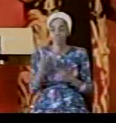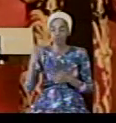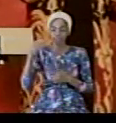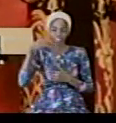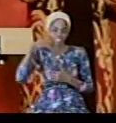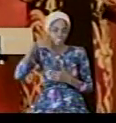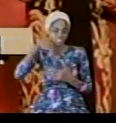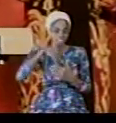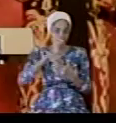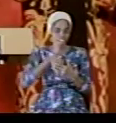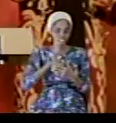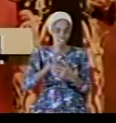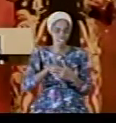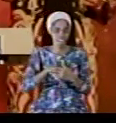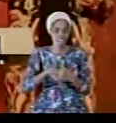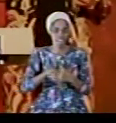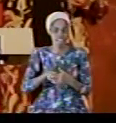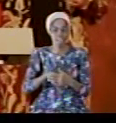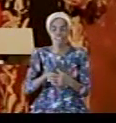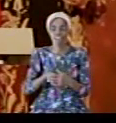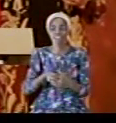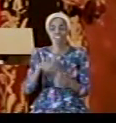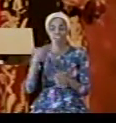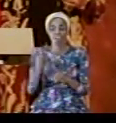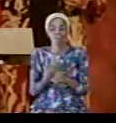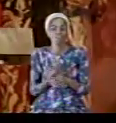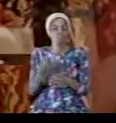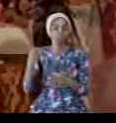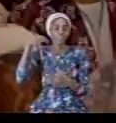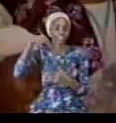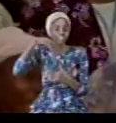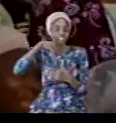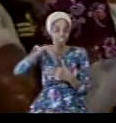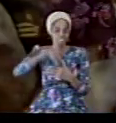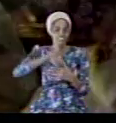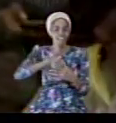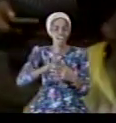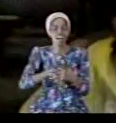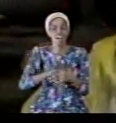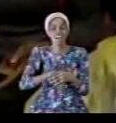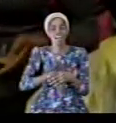rise from the inside, from the inside, from the